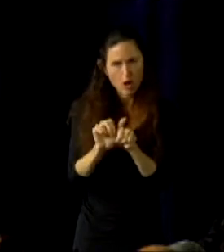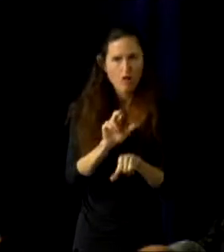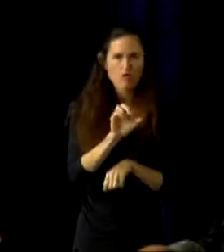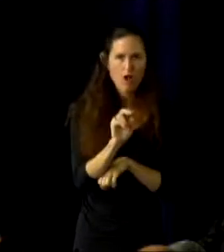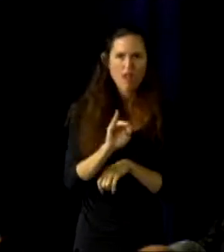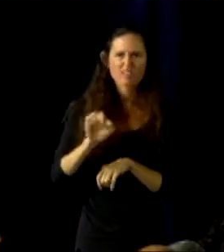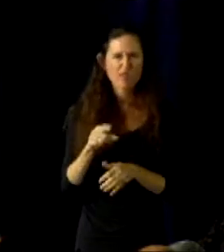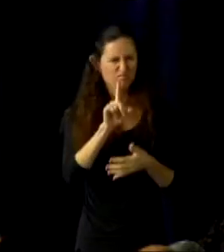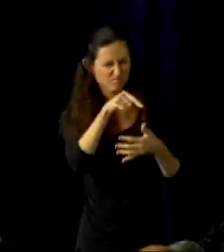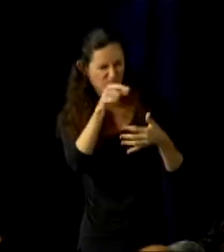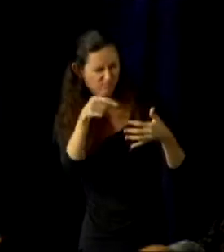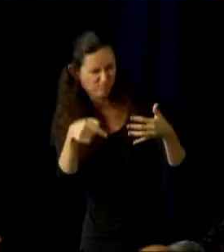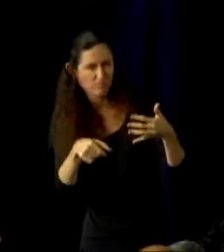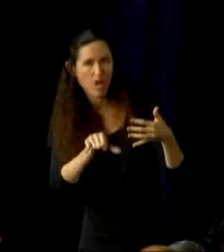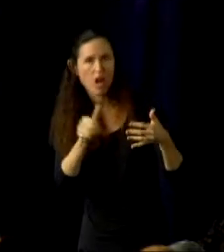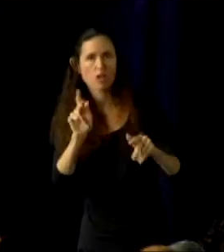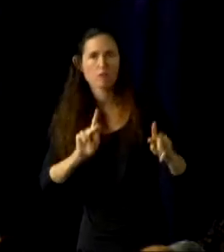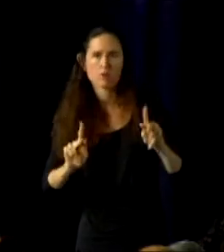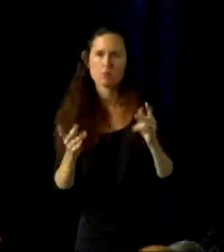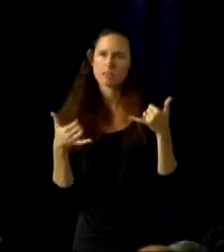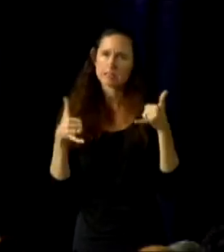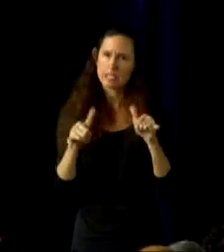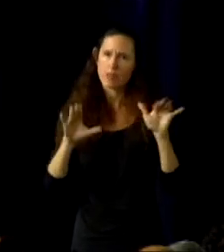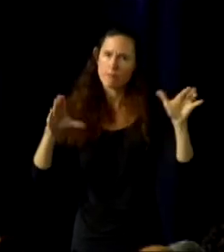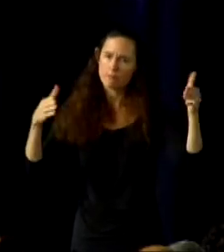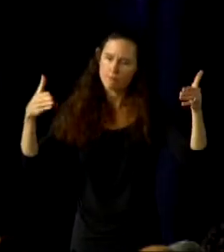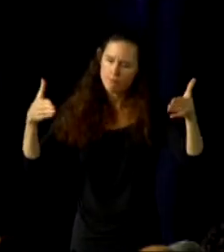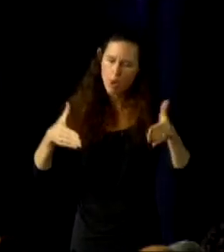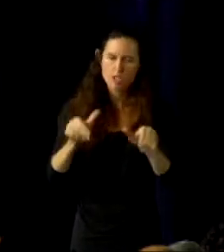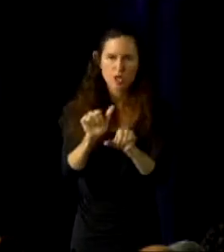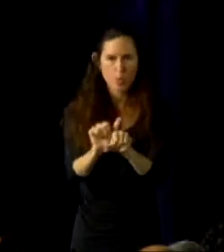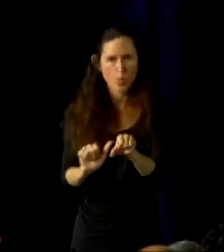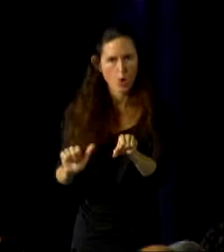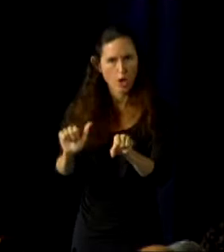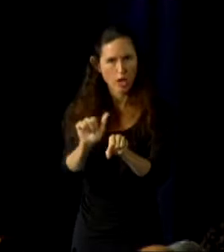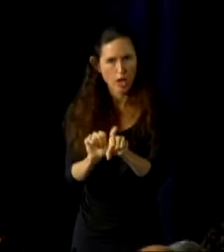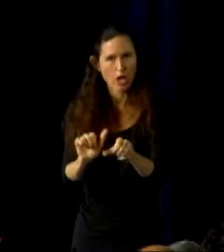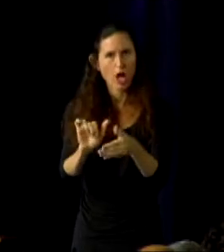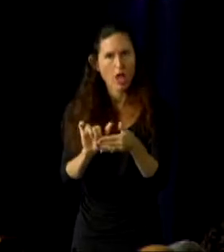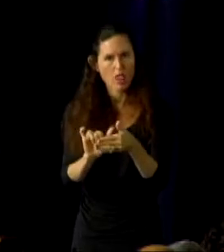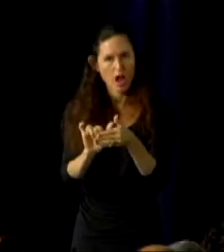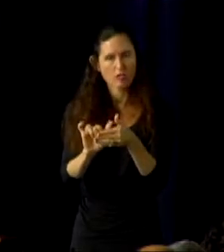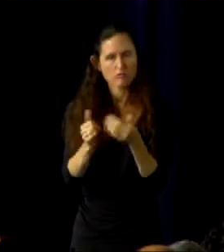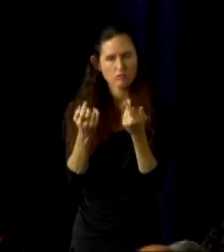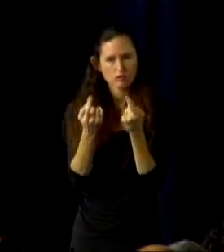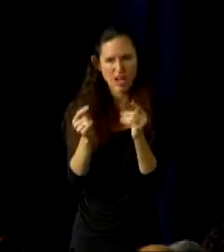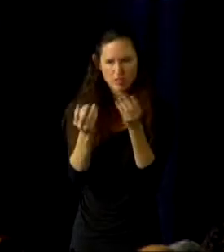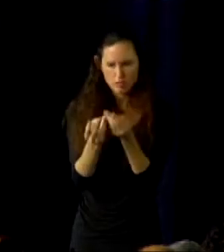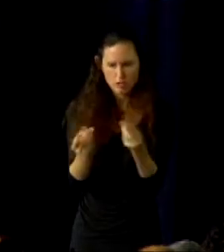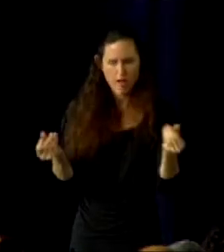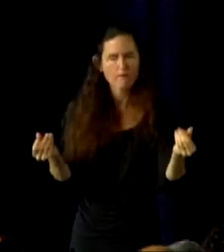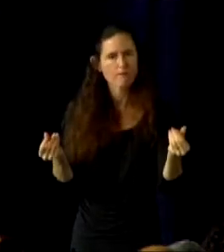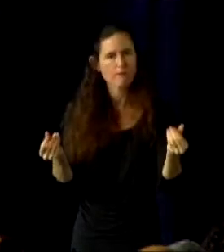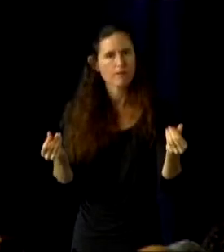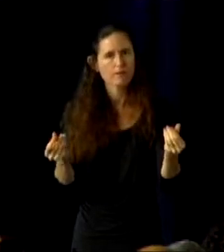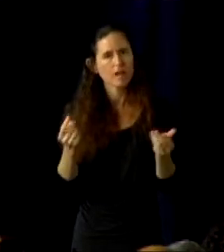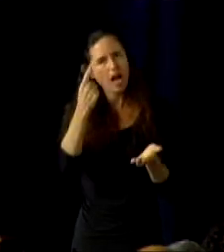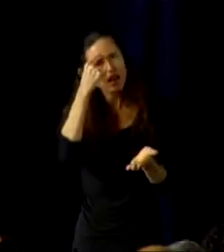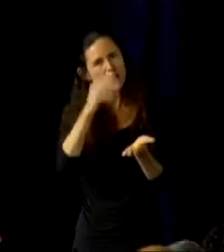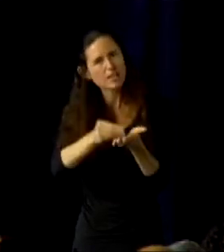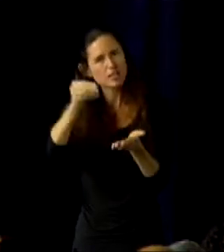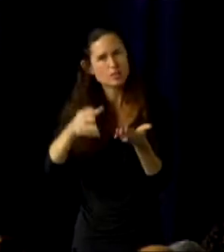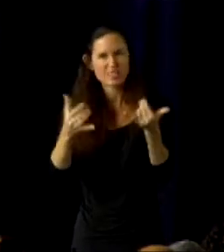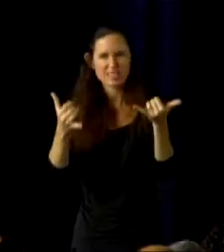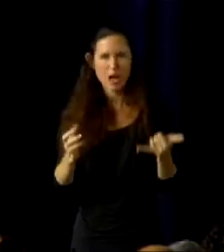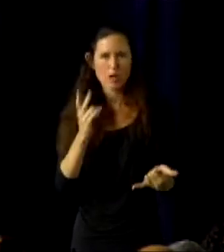and a lot of folks on the team are working very hard on that. And I appreciate everything that you have done to work through this process, and I think the students are even seeing